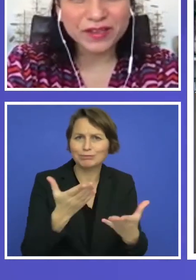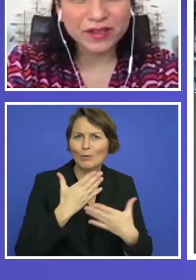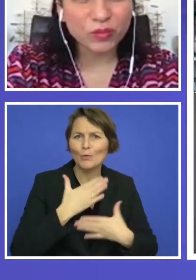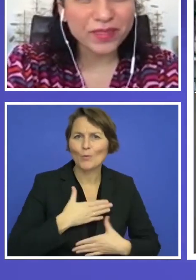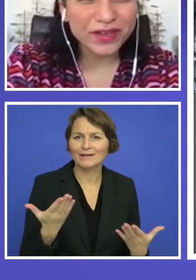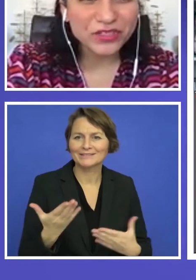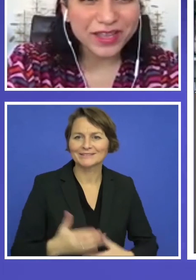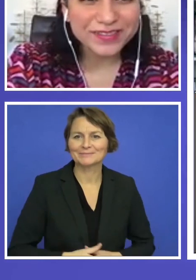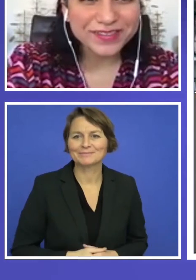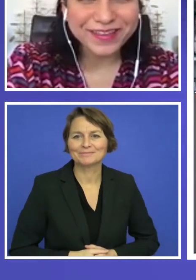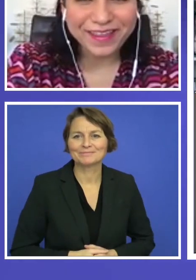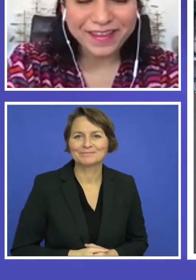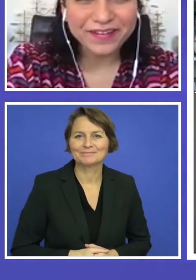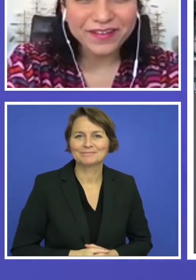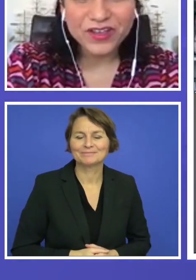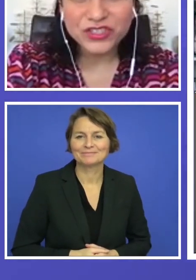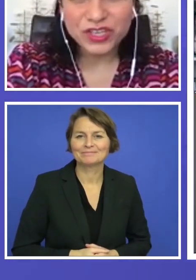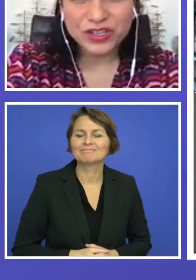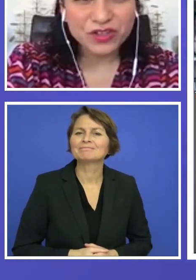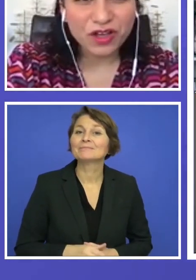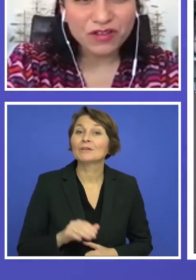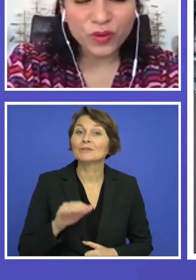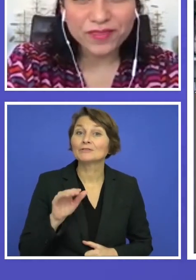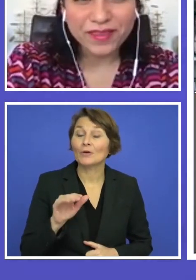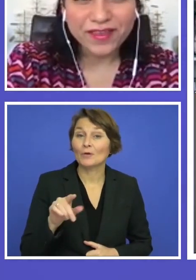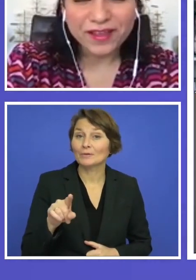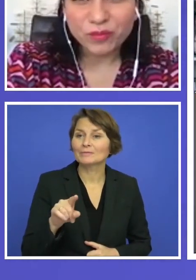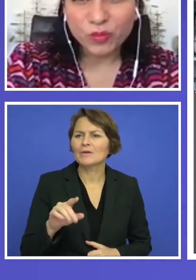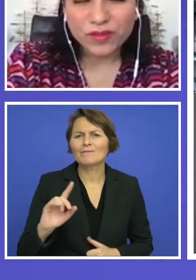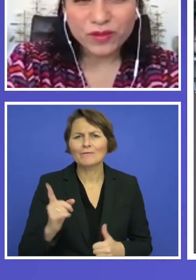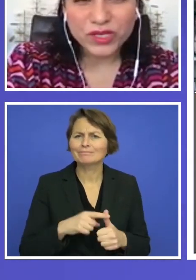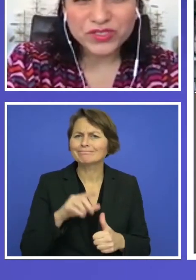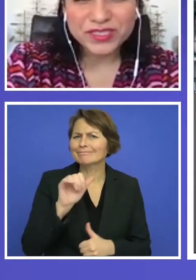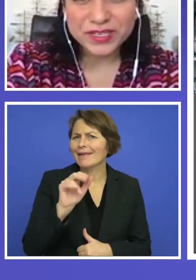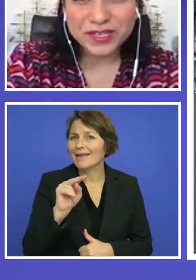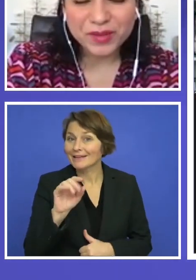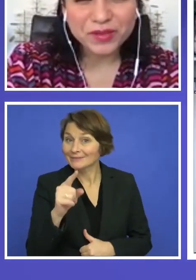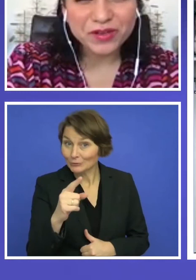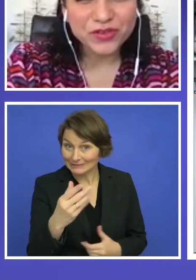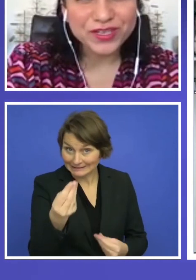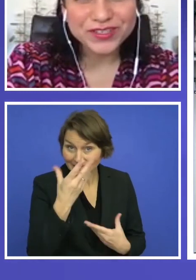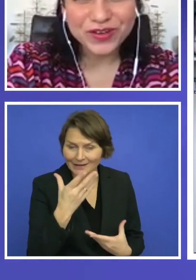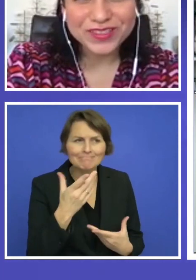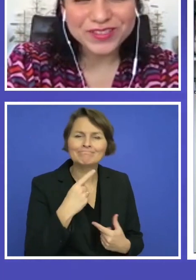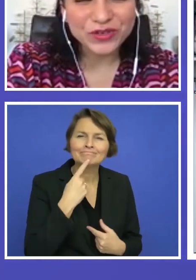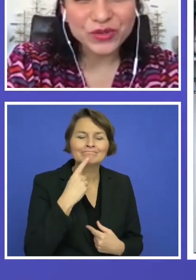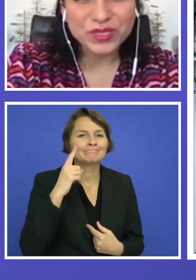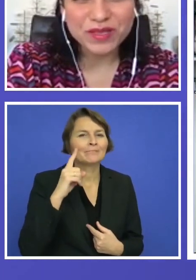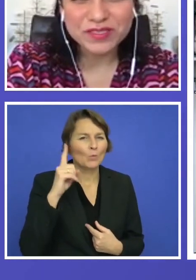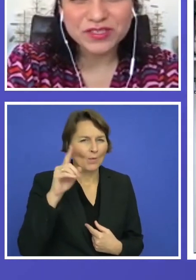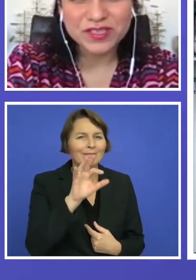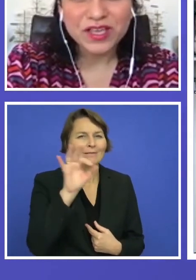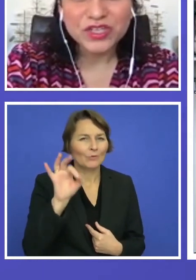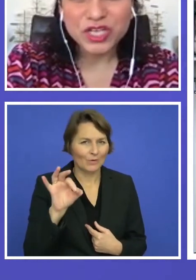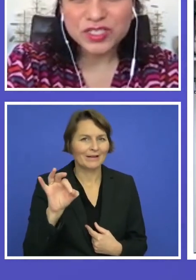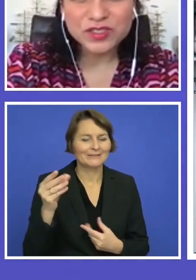begin with actually asking Anne to kick us off with one of the questions that did come up, and if you can integrate this in your closing